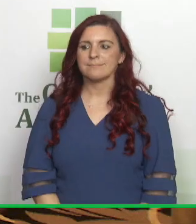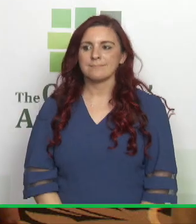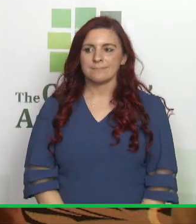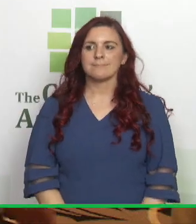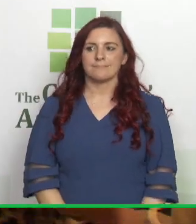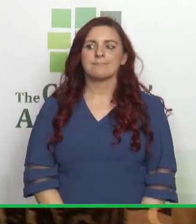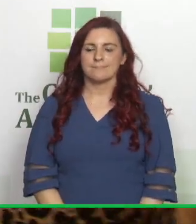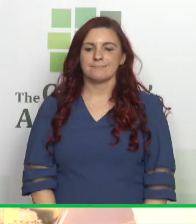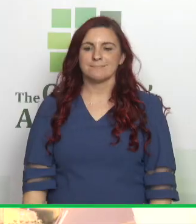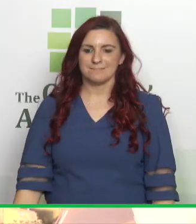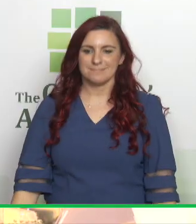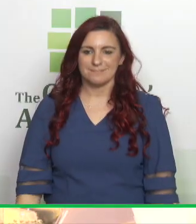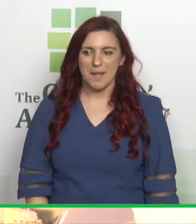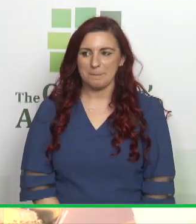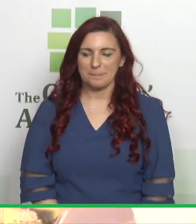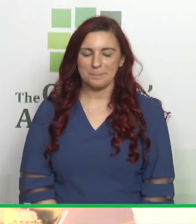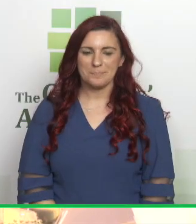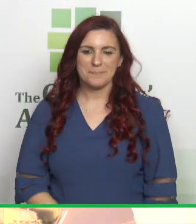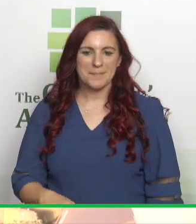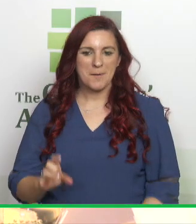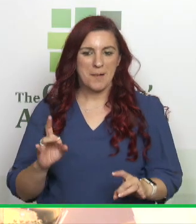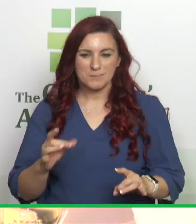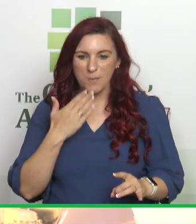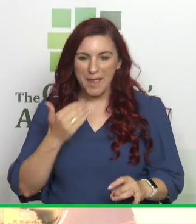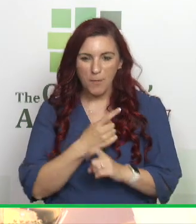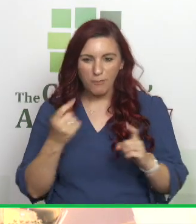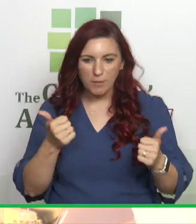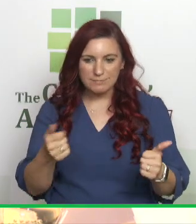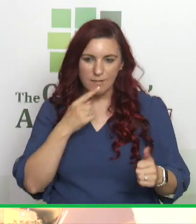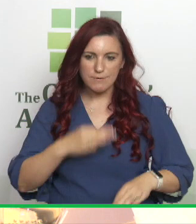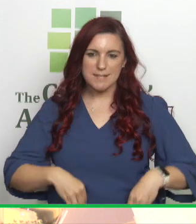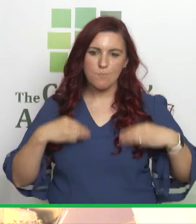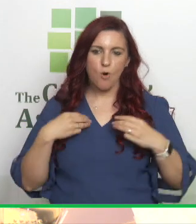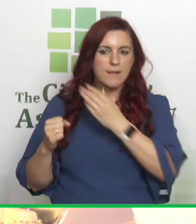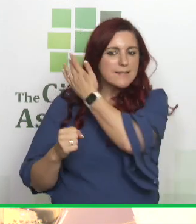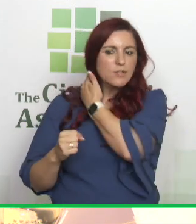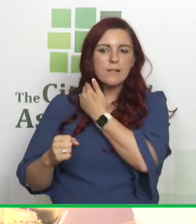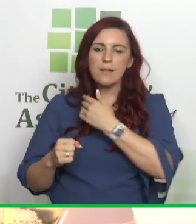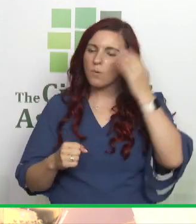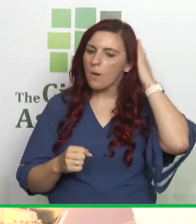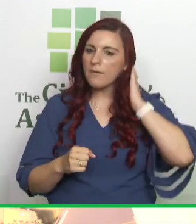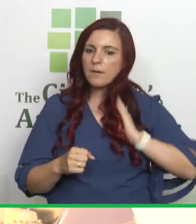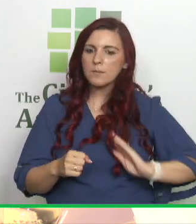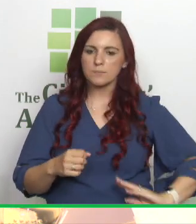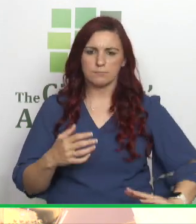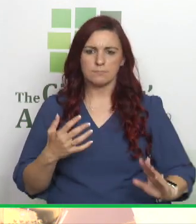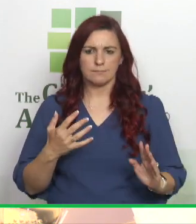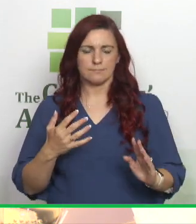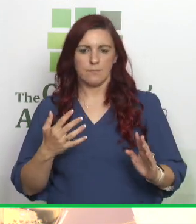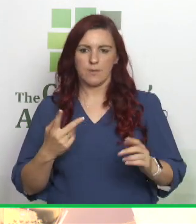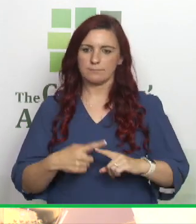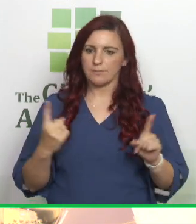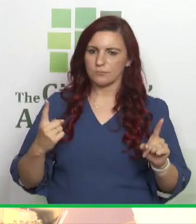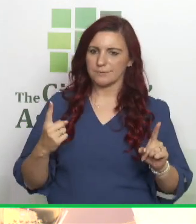I hope you found this morning's session very interesting. I think there was quite a contrast expressed between the presentations that we had on each of the